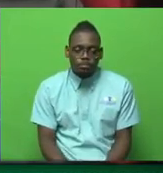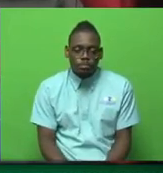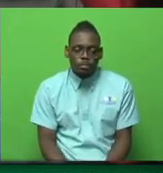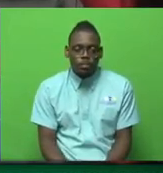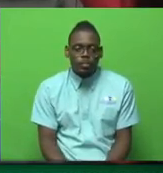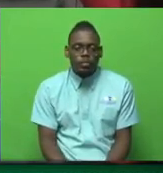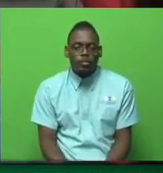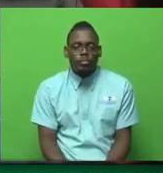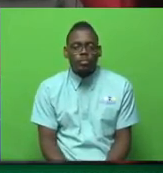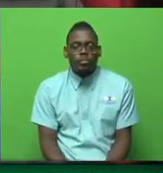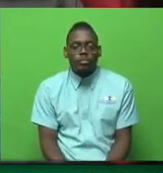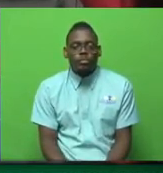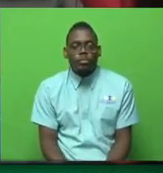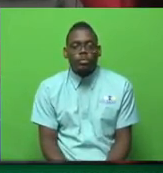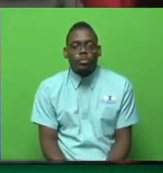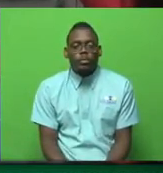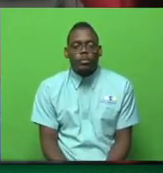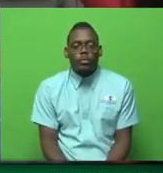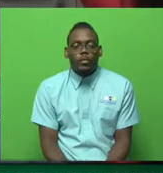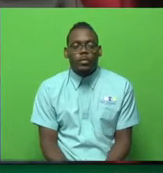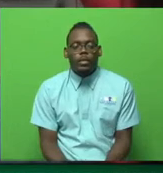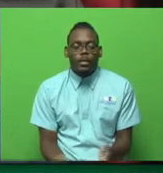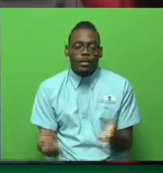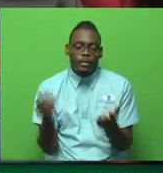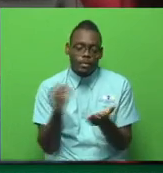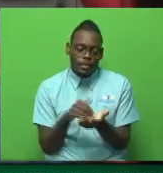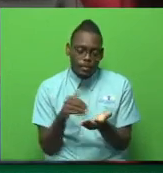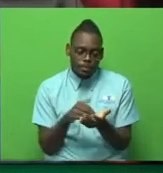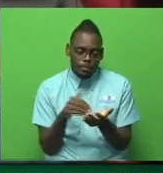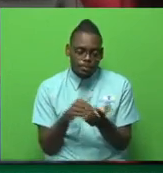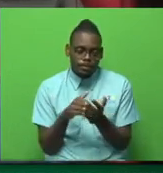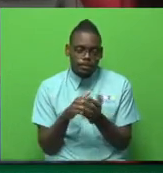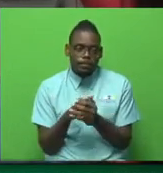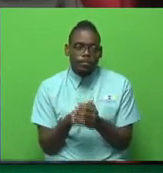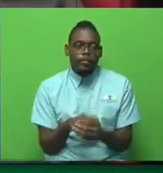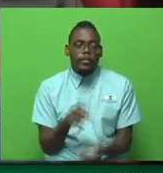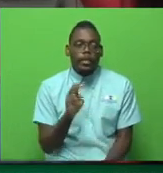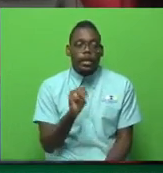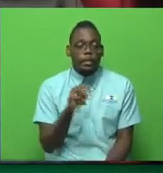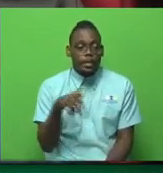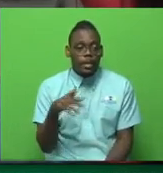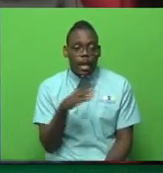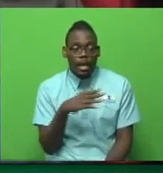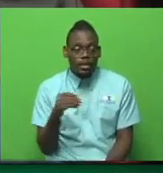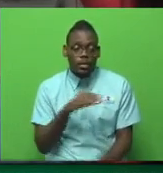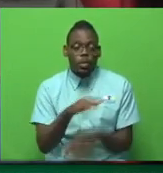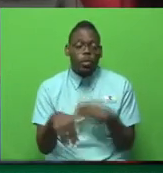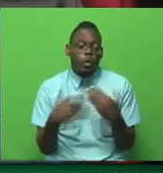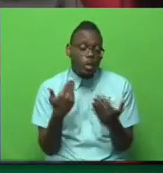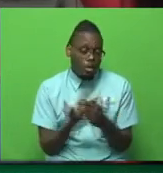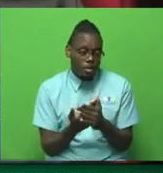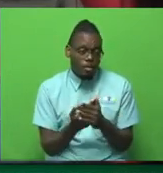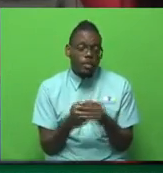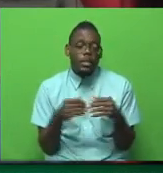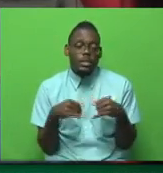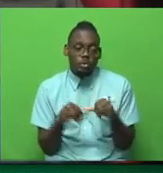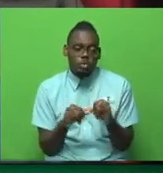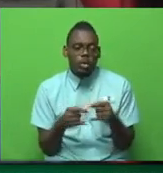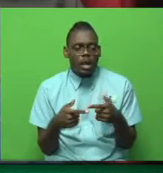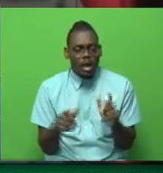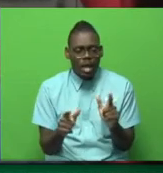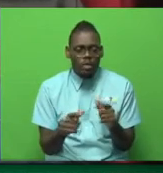again honorable member members and for all other members let's get on with the debate it's it's getting late